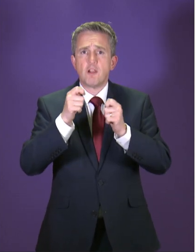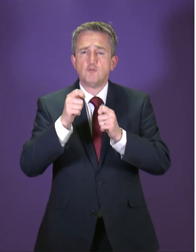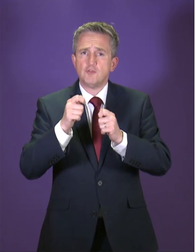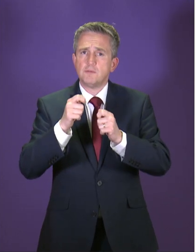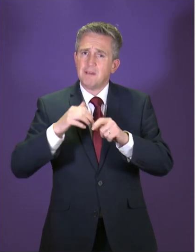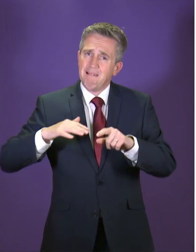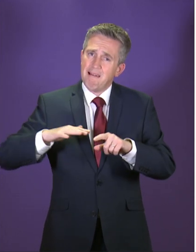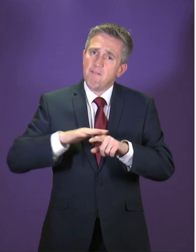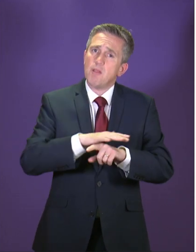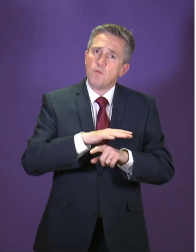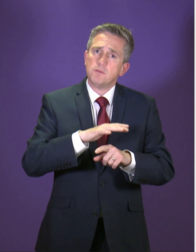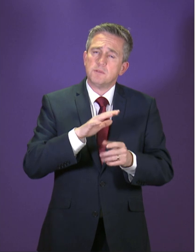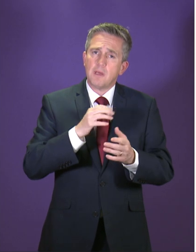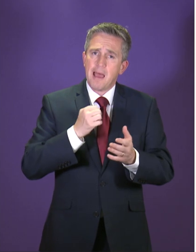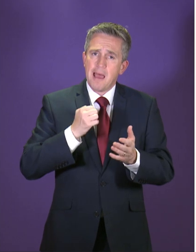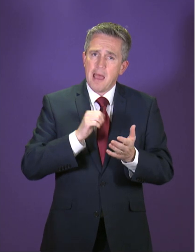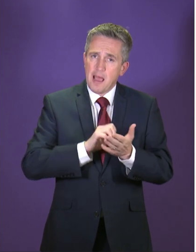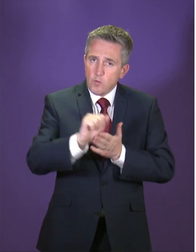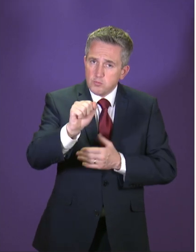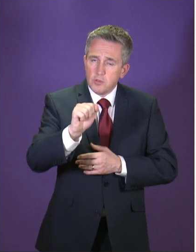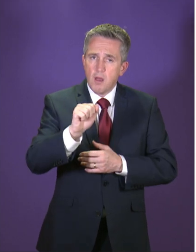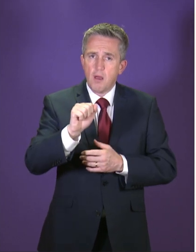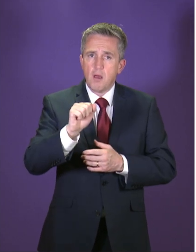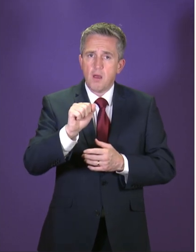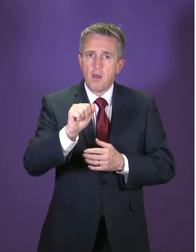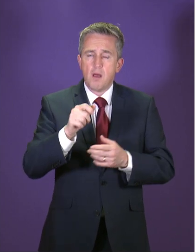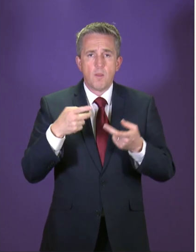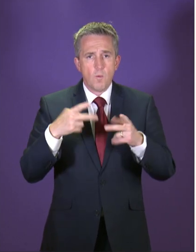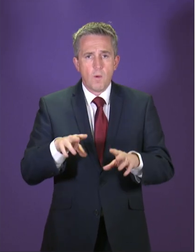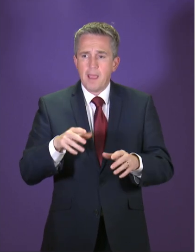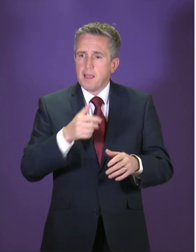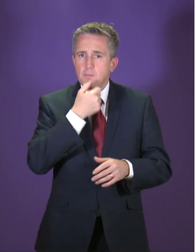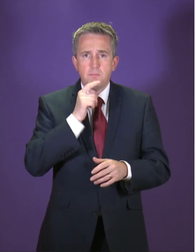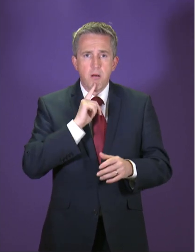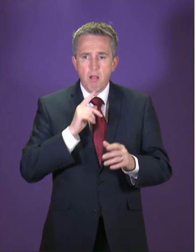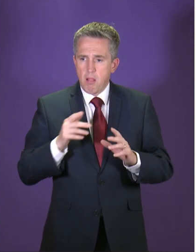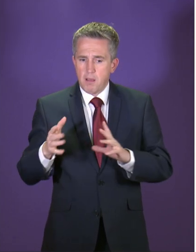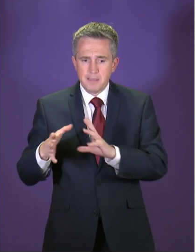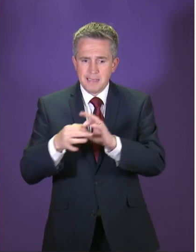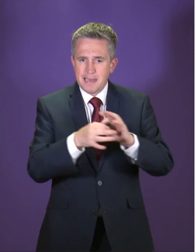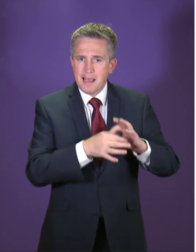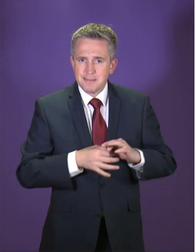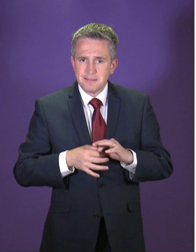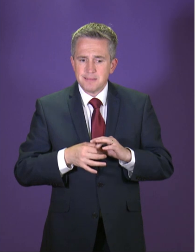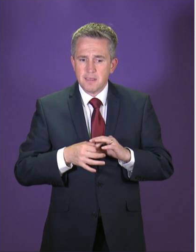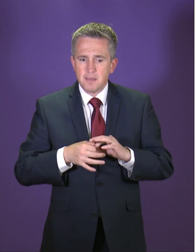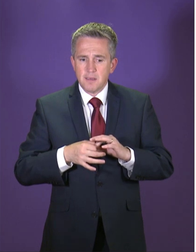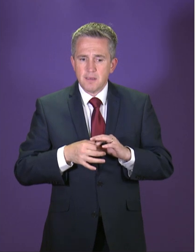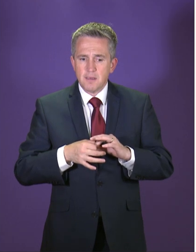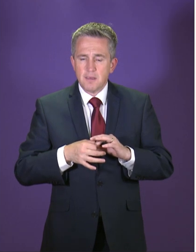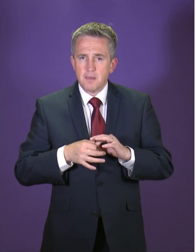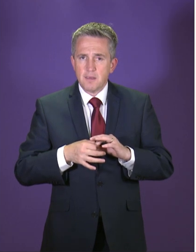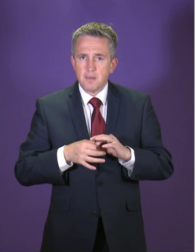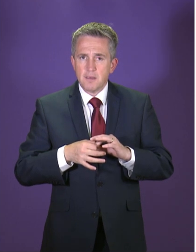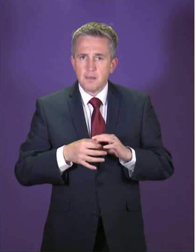our culture and the way we connect people and places. We are living in a world now